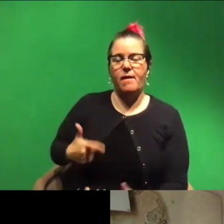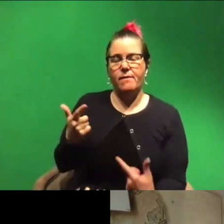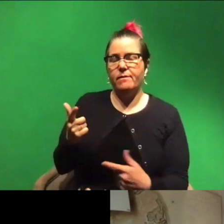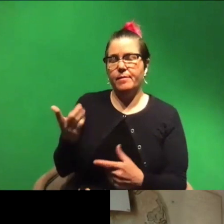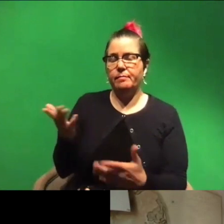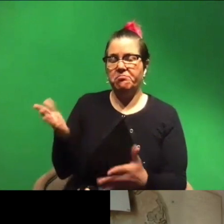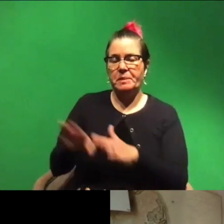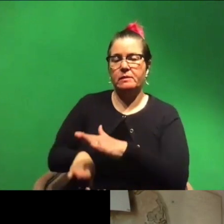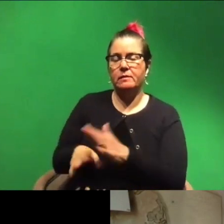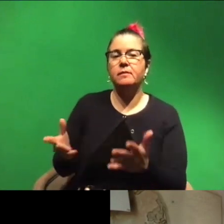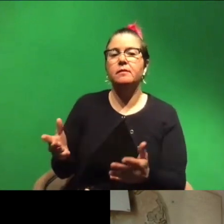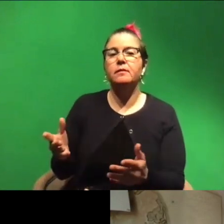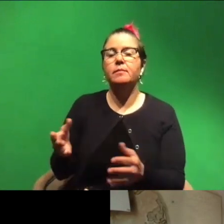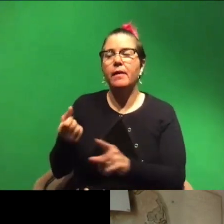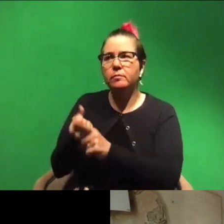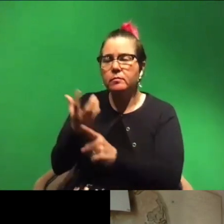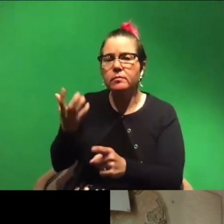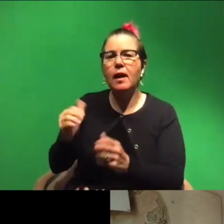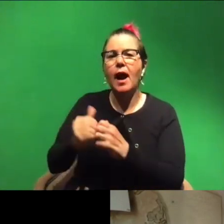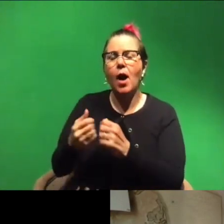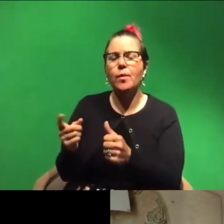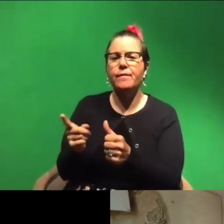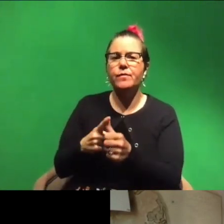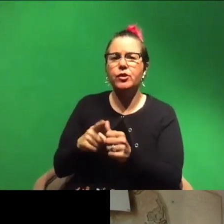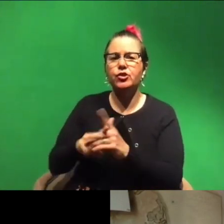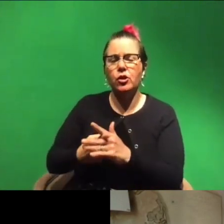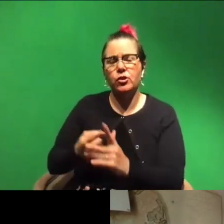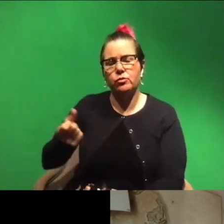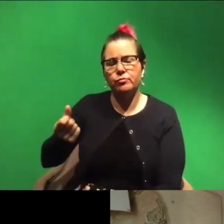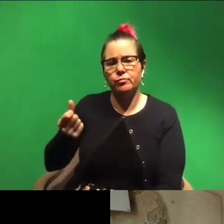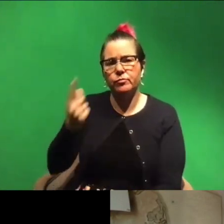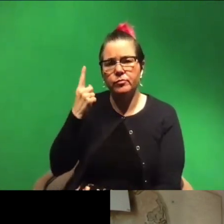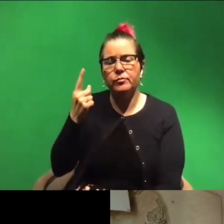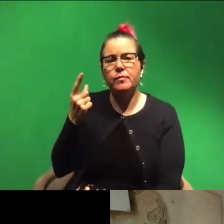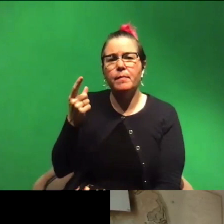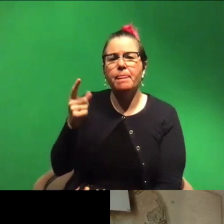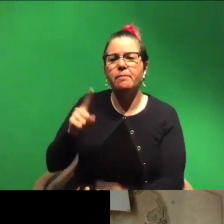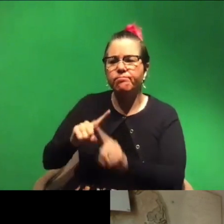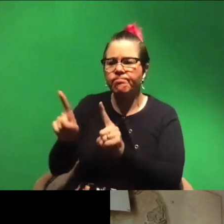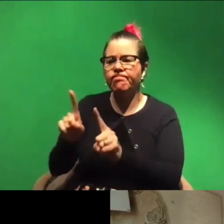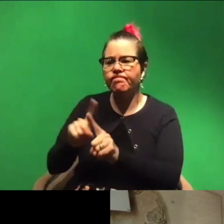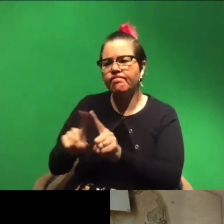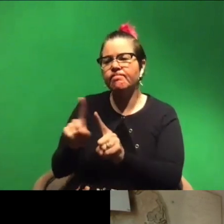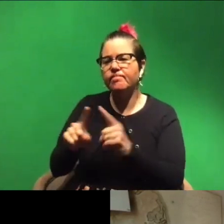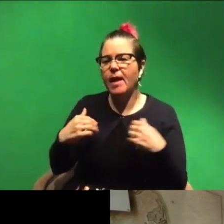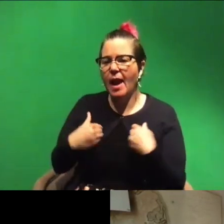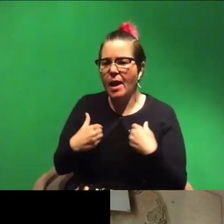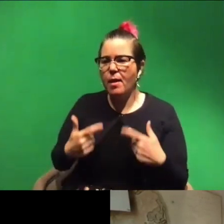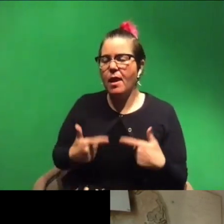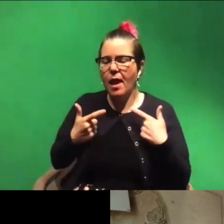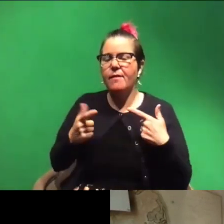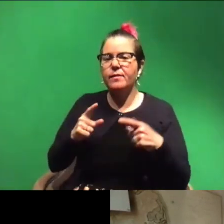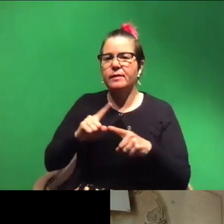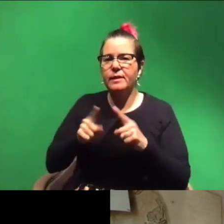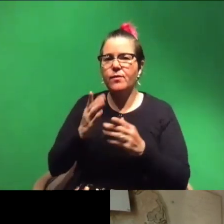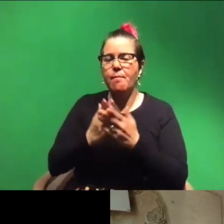a lot of like how we first started to understand like different animal life at different parts of